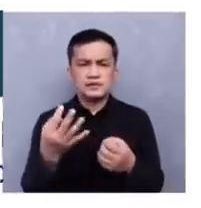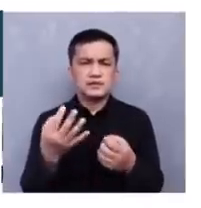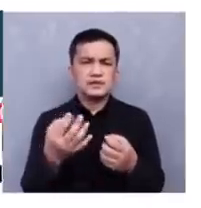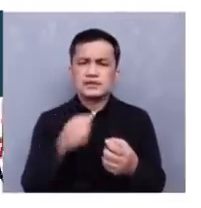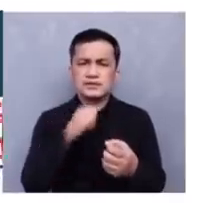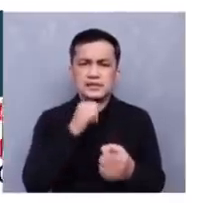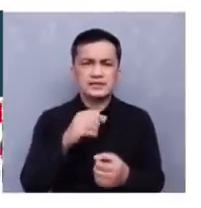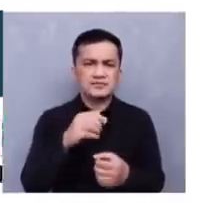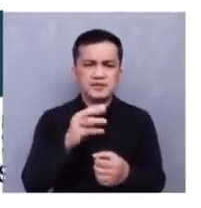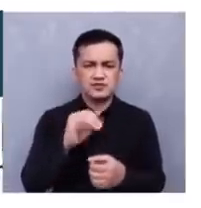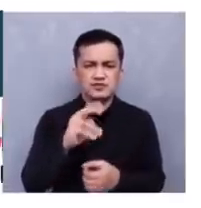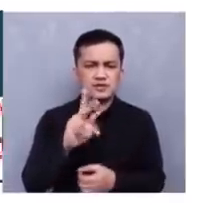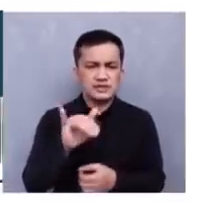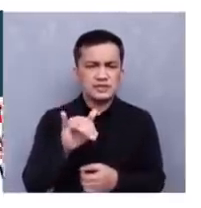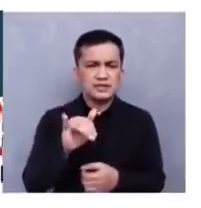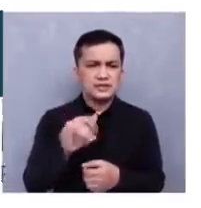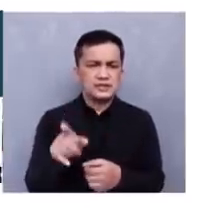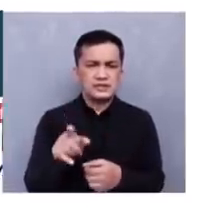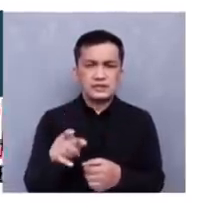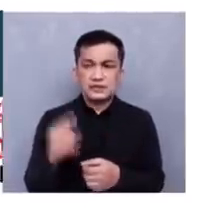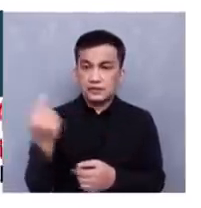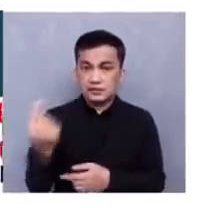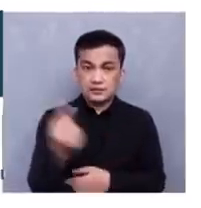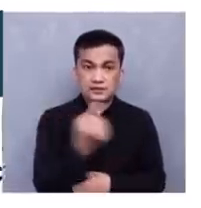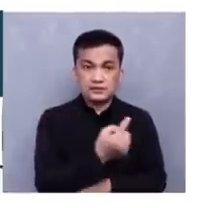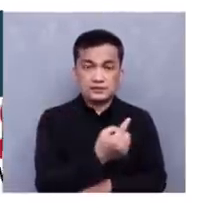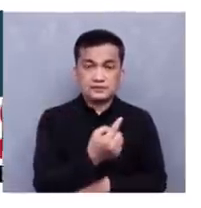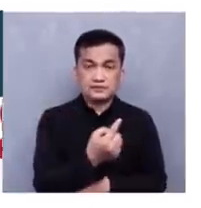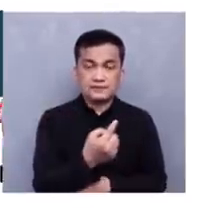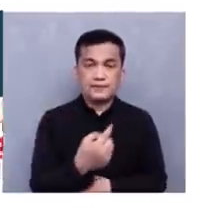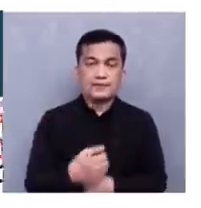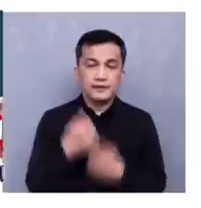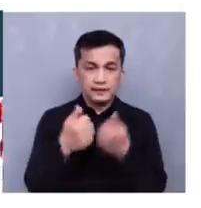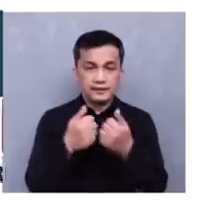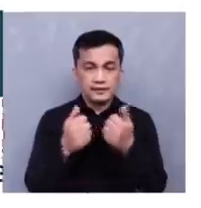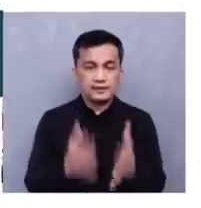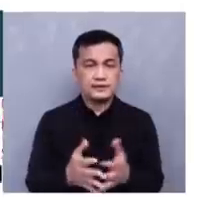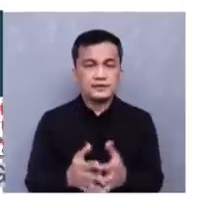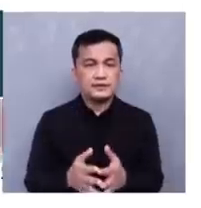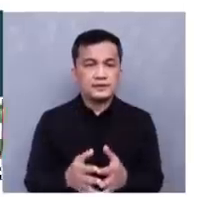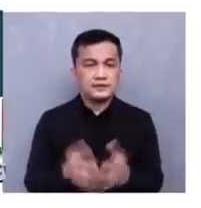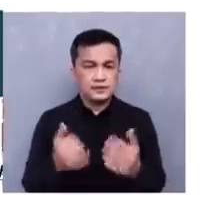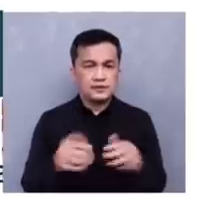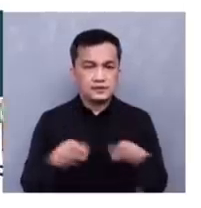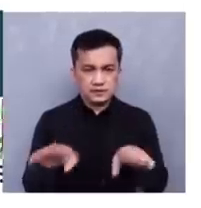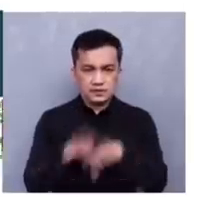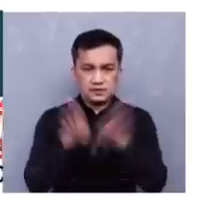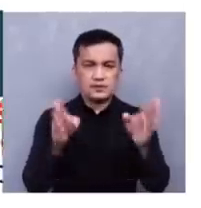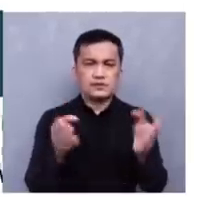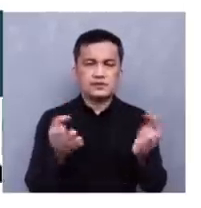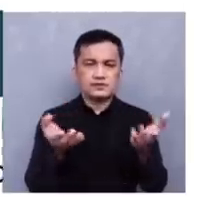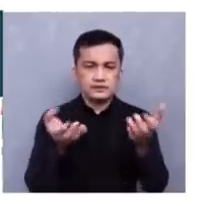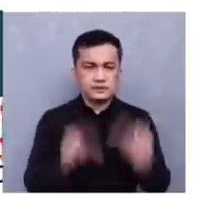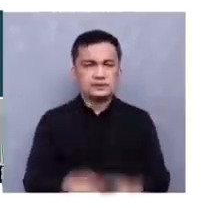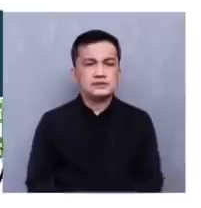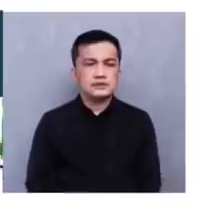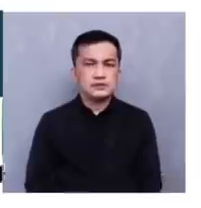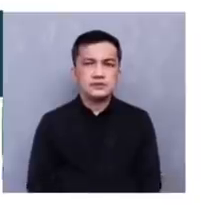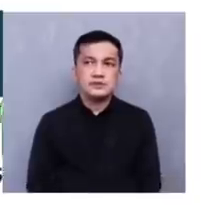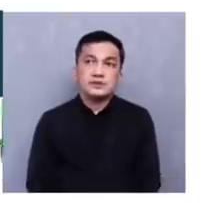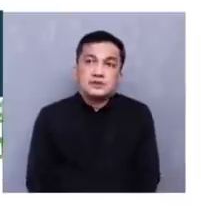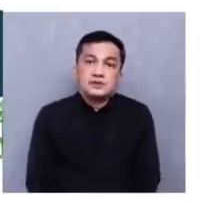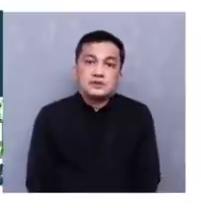So each of the candidates at this stage has an equal chance. No? For Senator Bongo, I